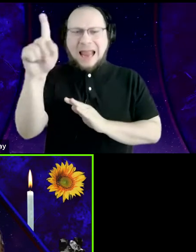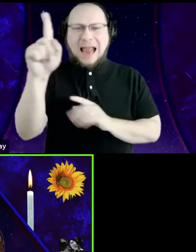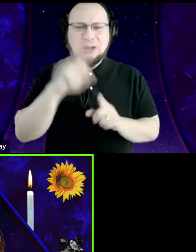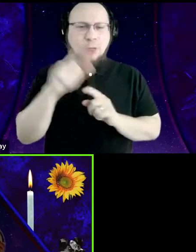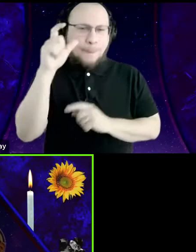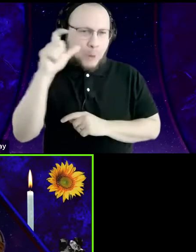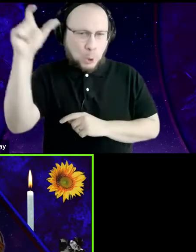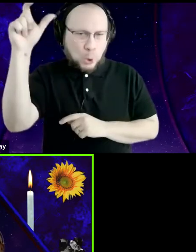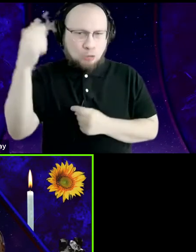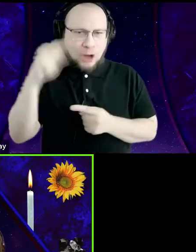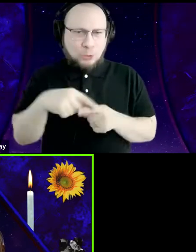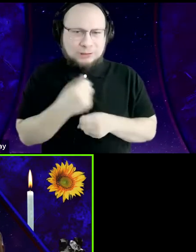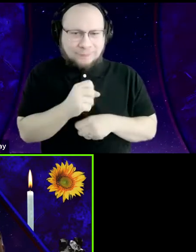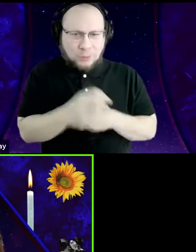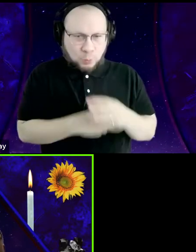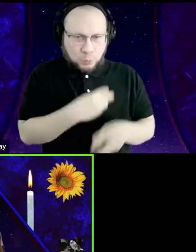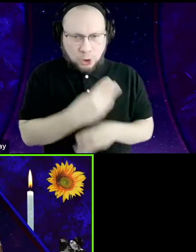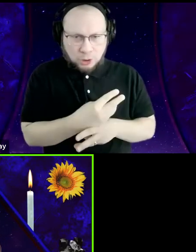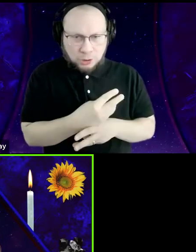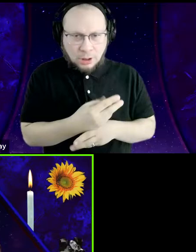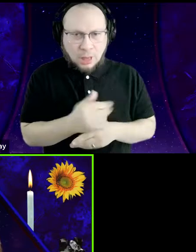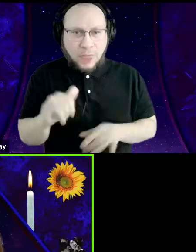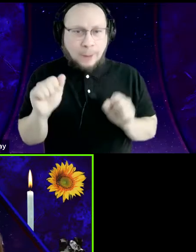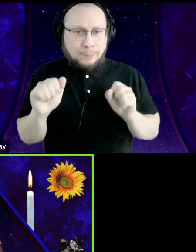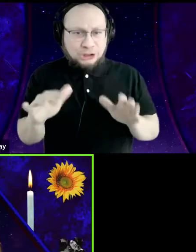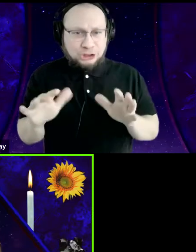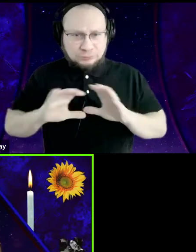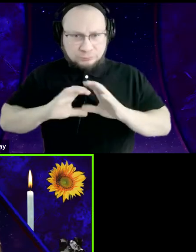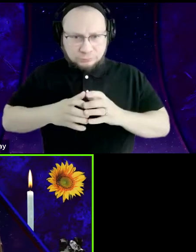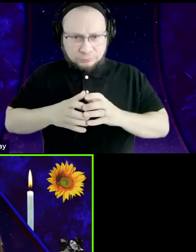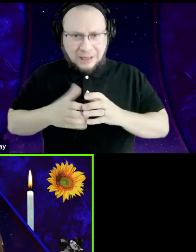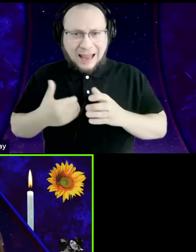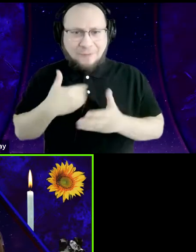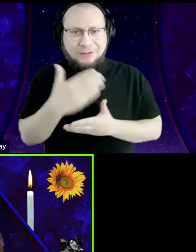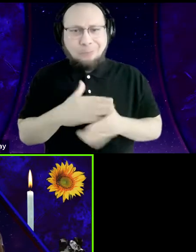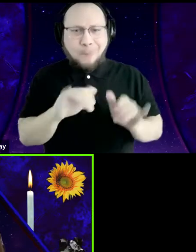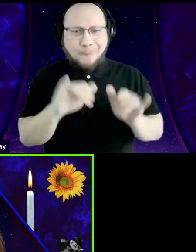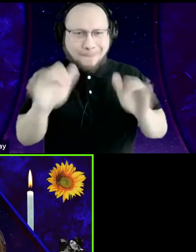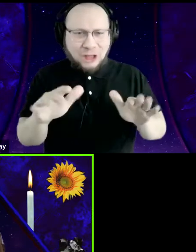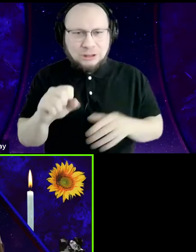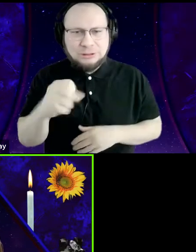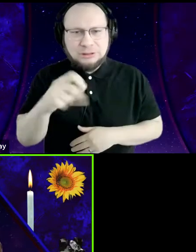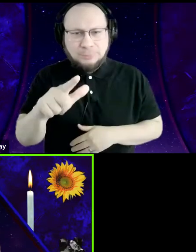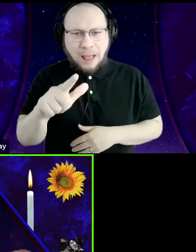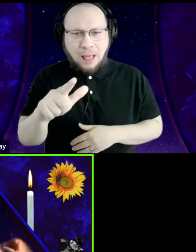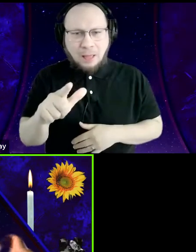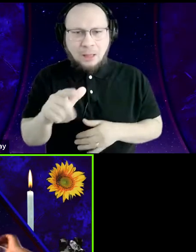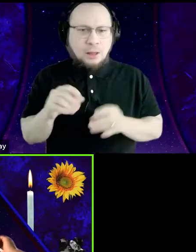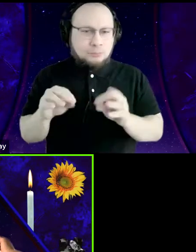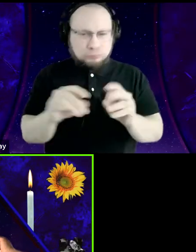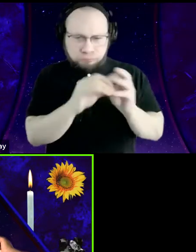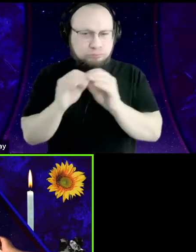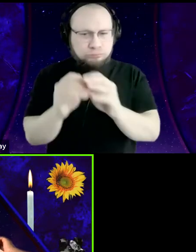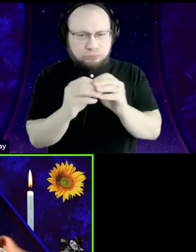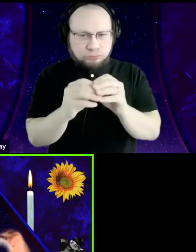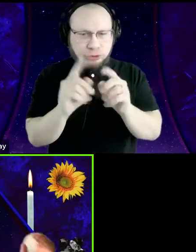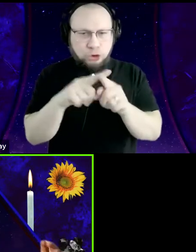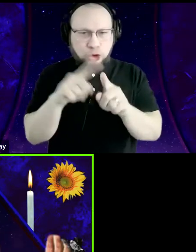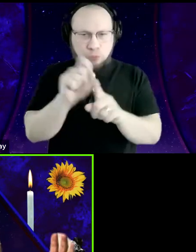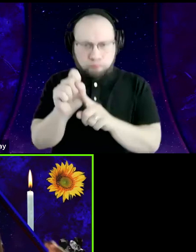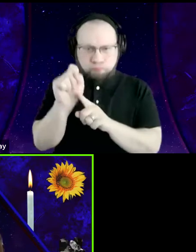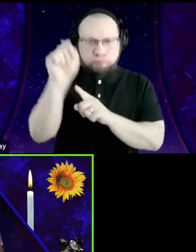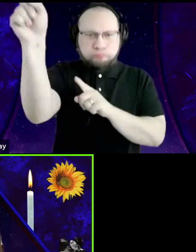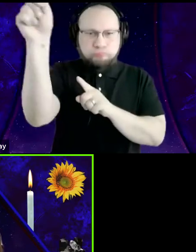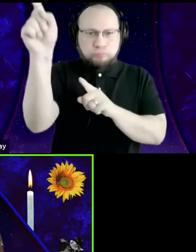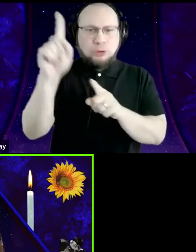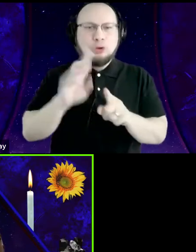world. And so then they all have to band together to do these spells to then get the yes or the no from the moon. And as I was